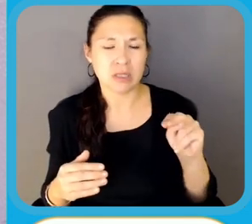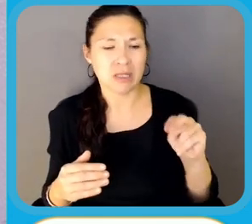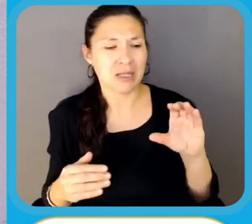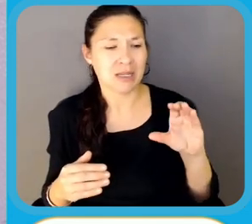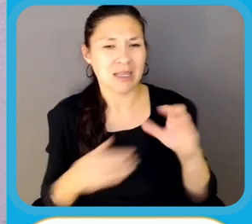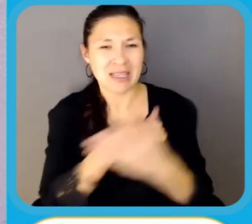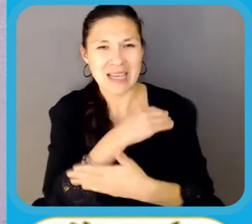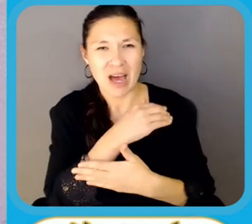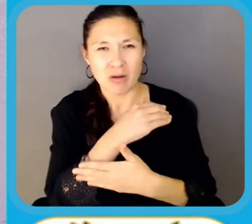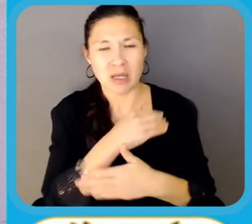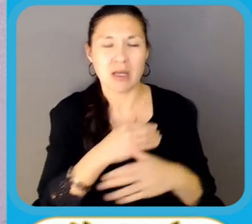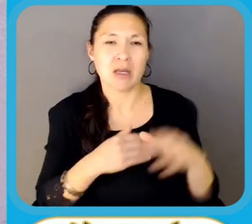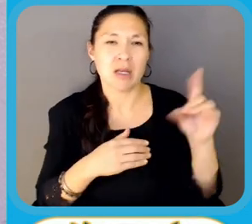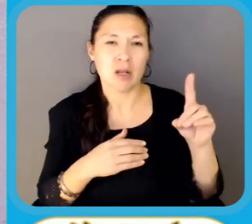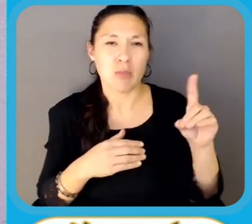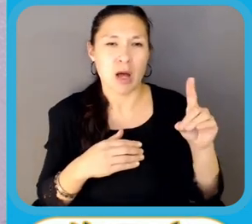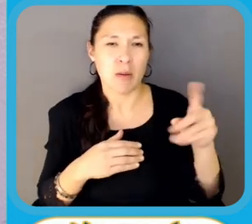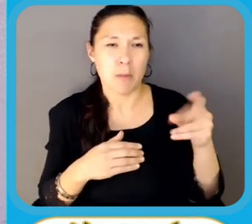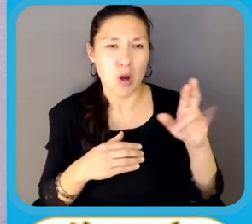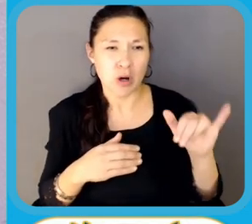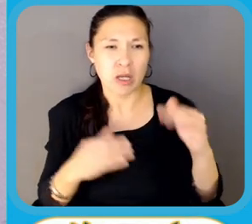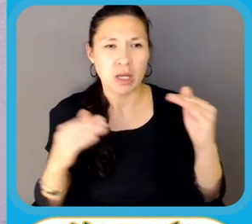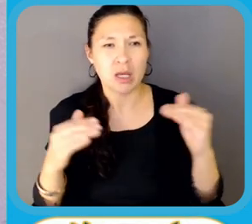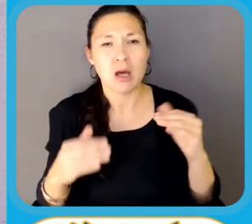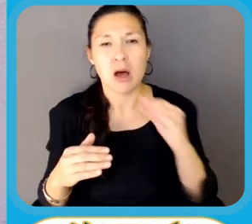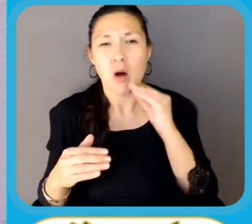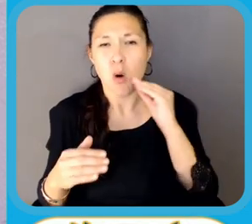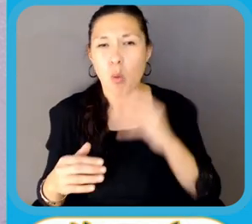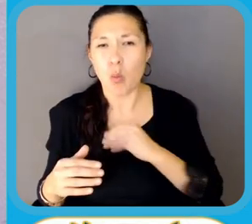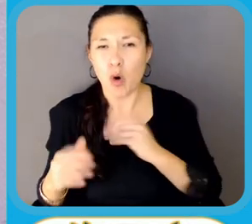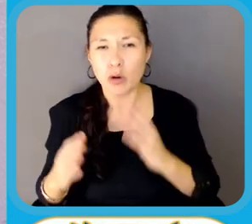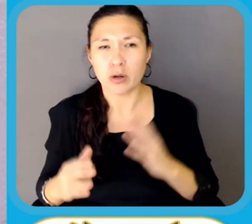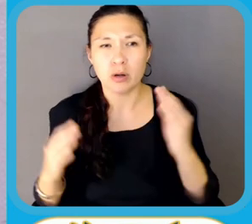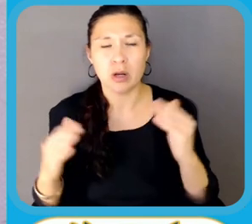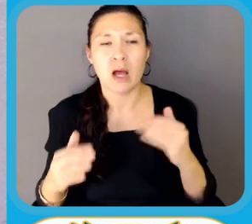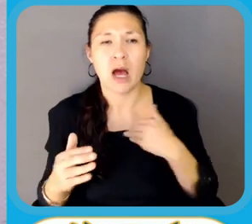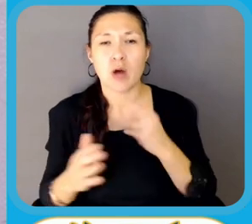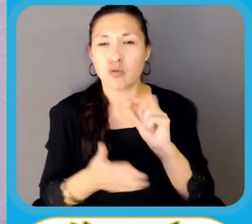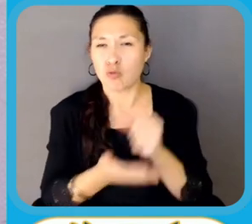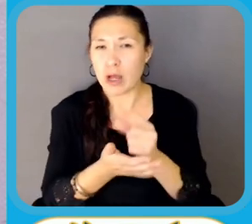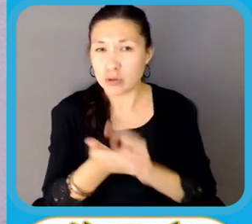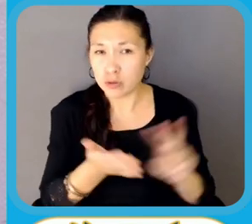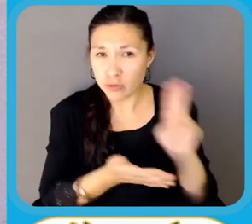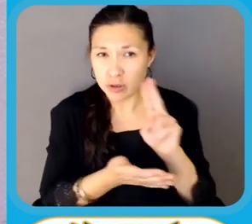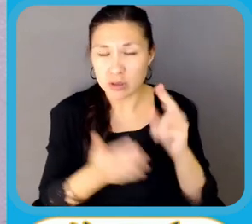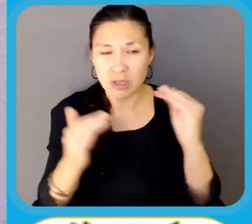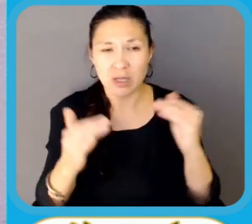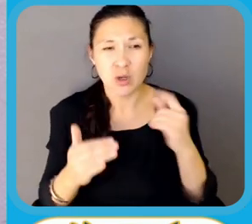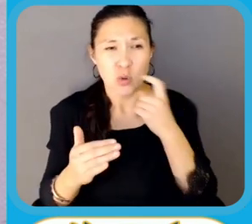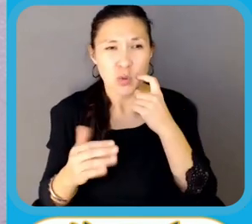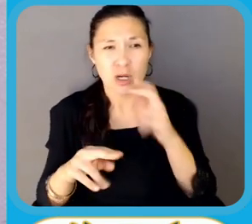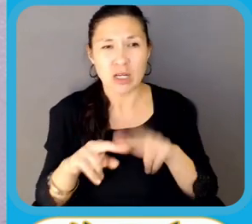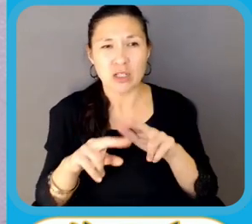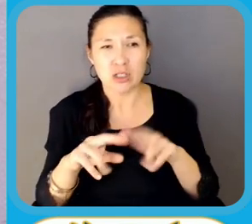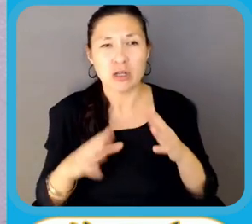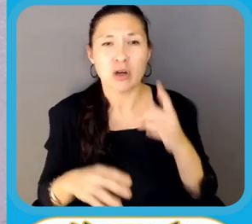member of DA Gascon's transition team, university graduate, and most recently chair of the Probation Oversight